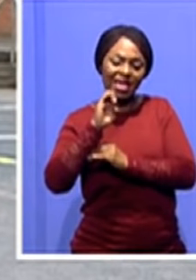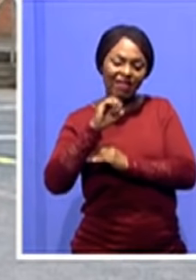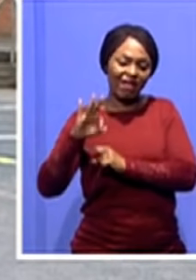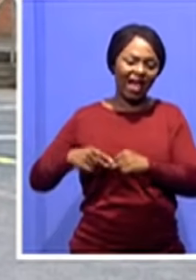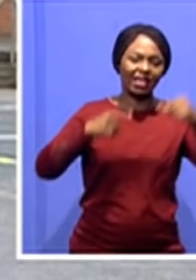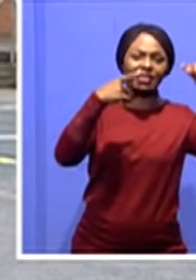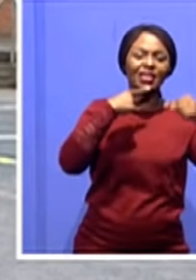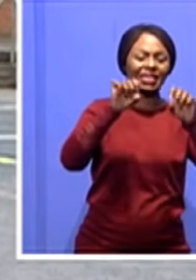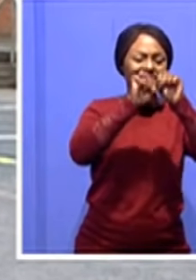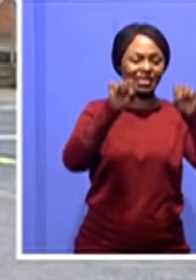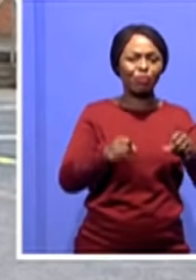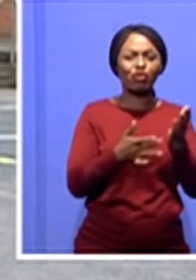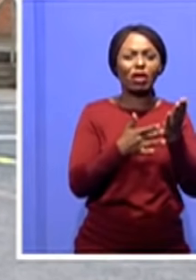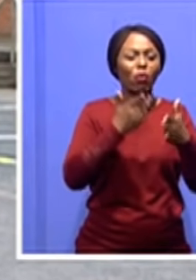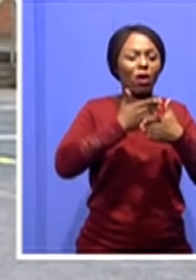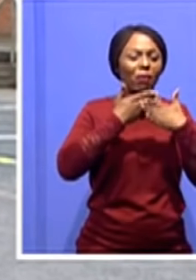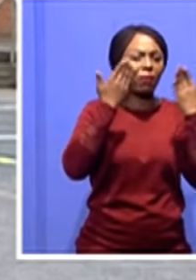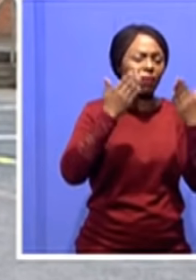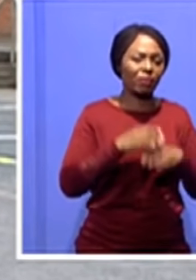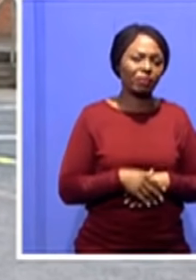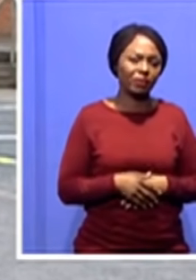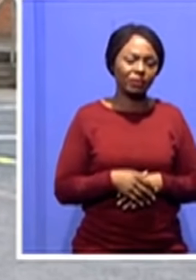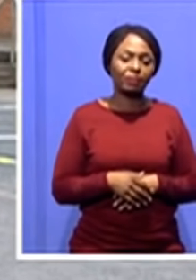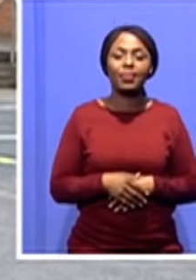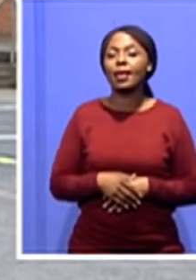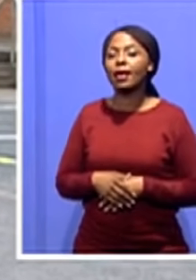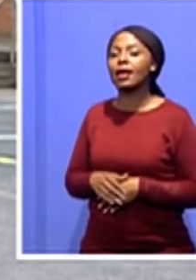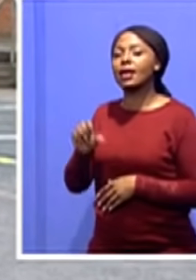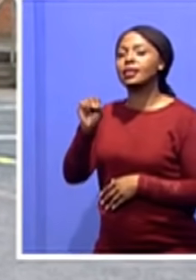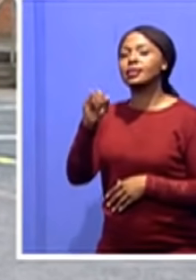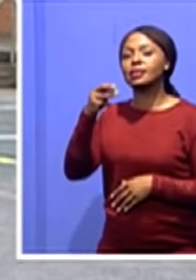All right, Simphiwe, thank you very much indeed for your reporting. No doubt we'll come back to you in a short while.